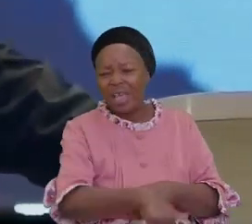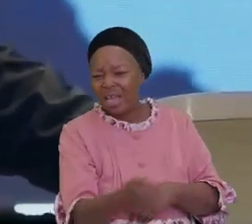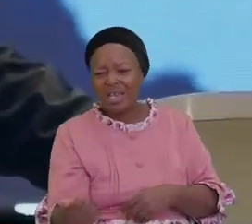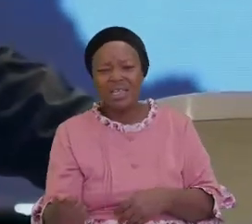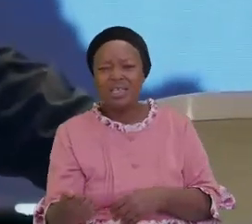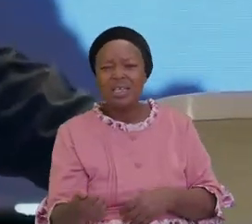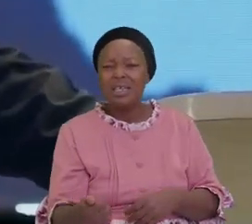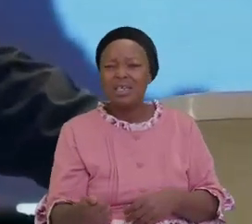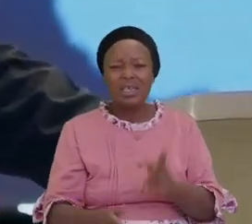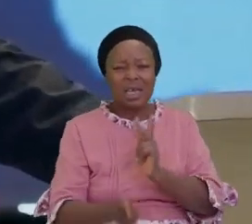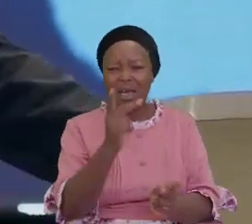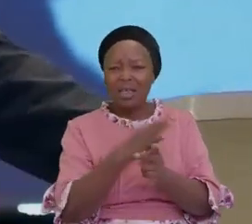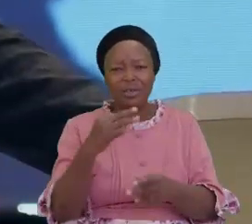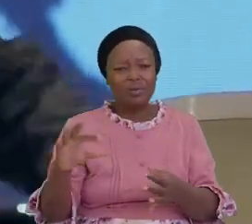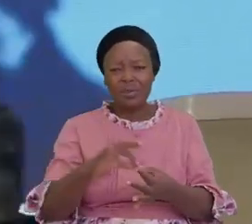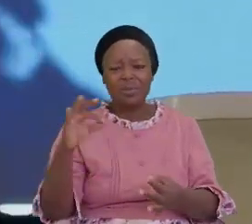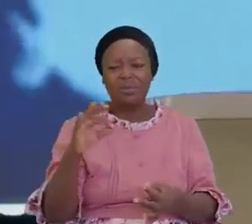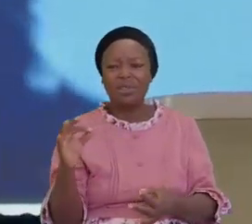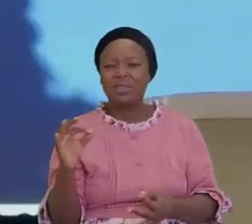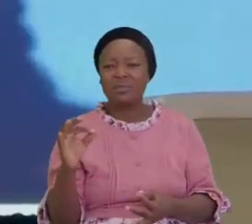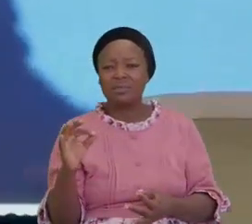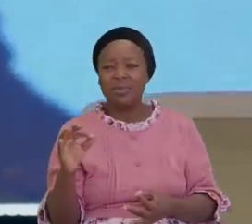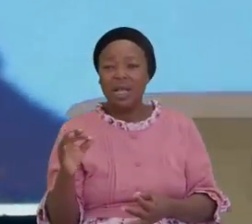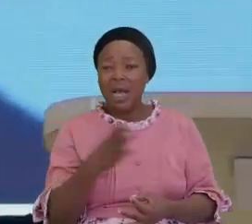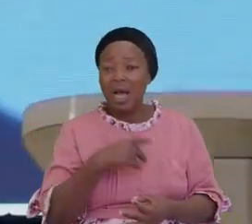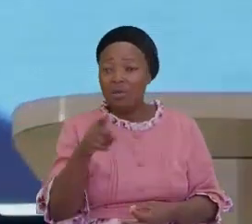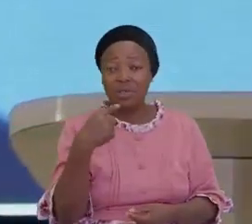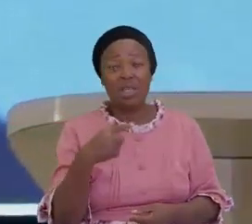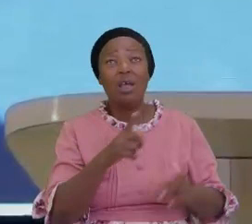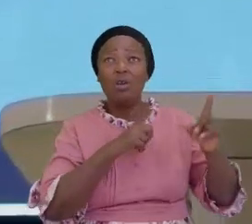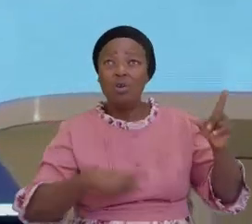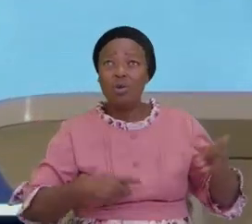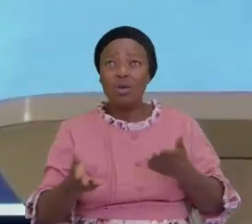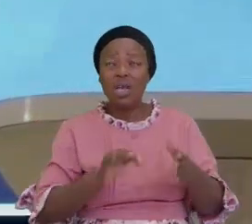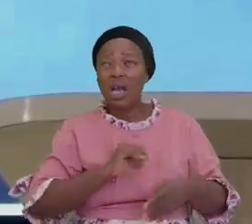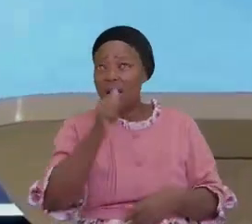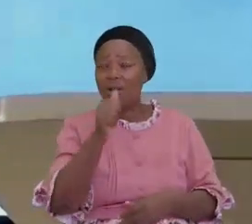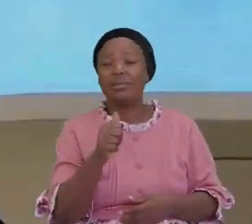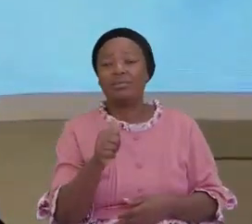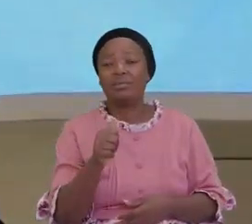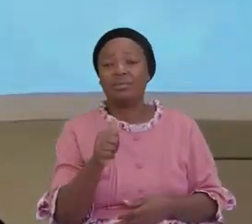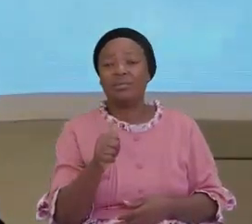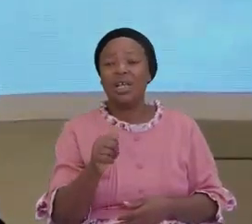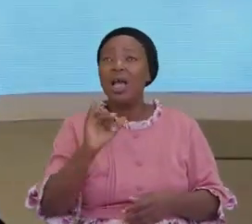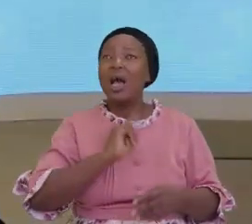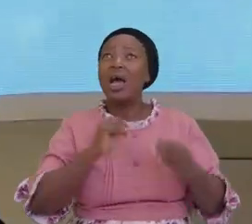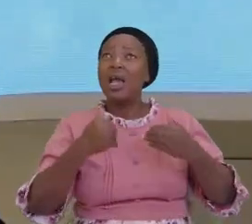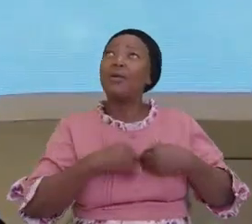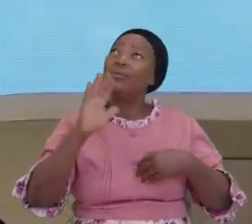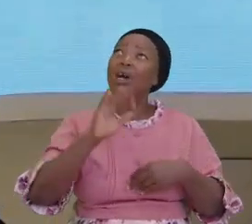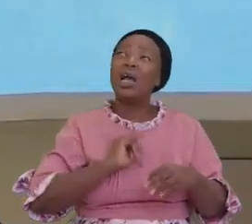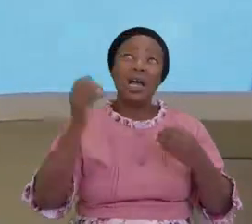spirit. Et ne pas sous le contrôle d'aucun autre esprit. And you say, Lord, here I am. Tu dis, Seigneur, me voici. I have your word.